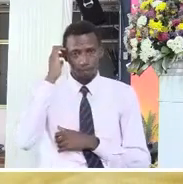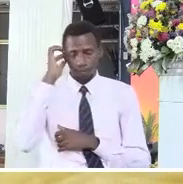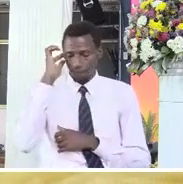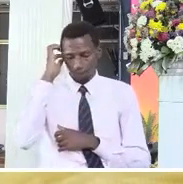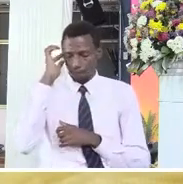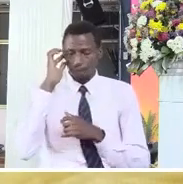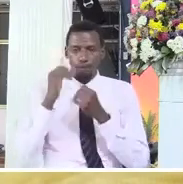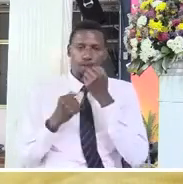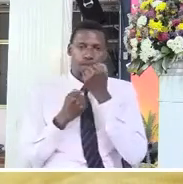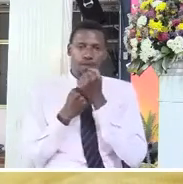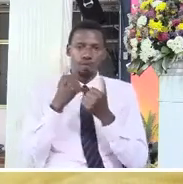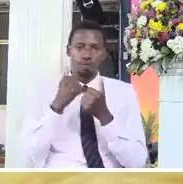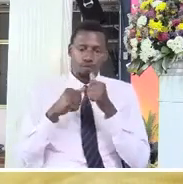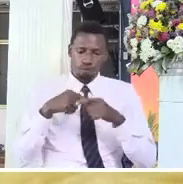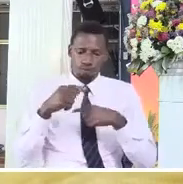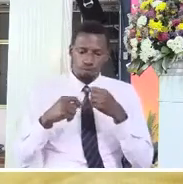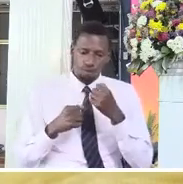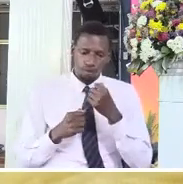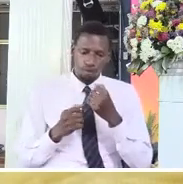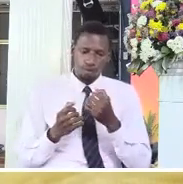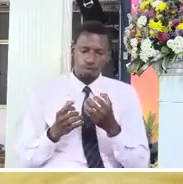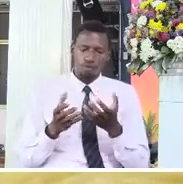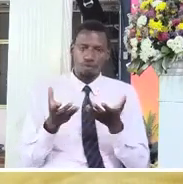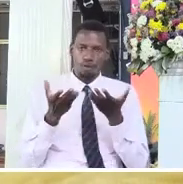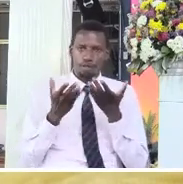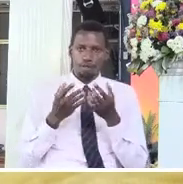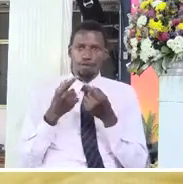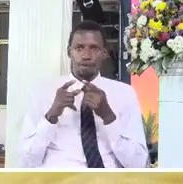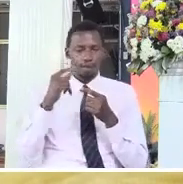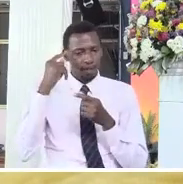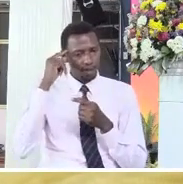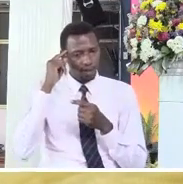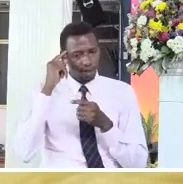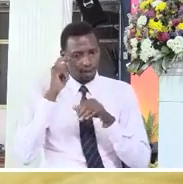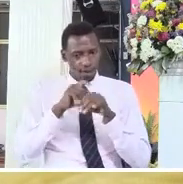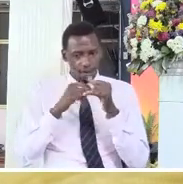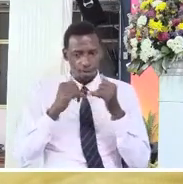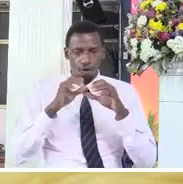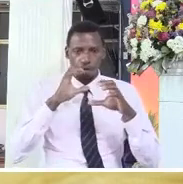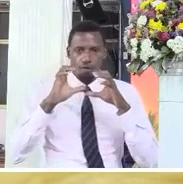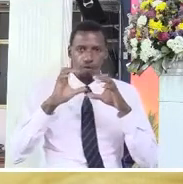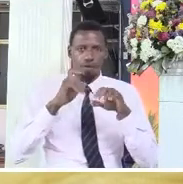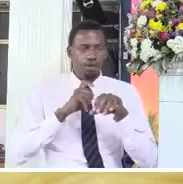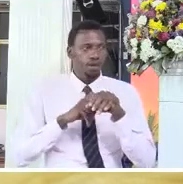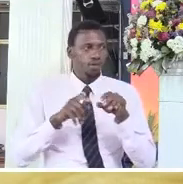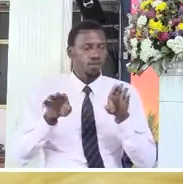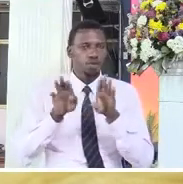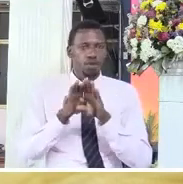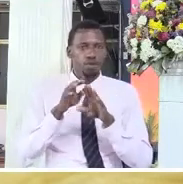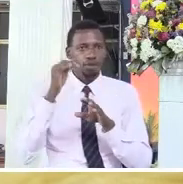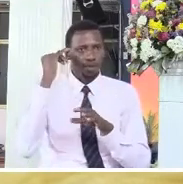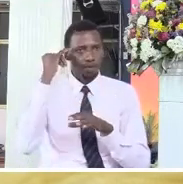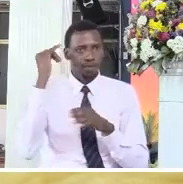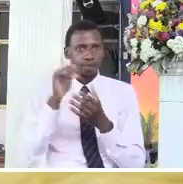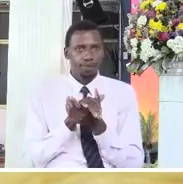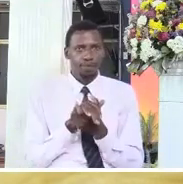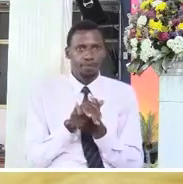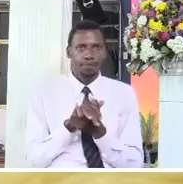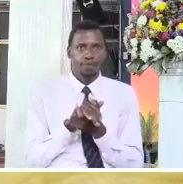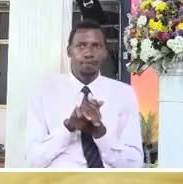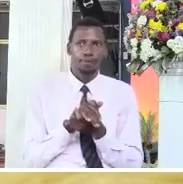have always been receiving. But now I think the conversation that, and as I now give my closing remark, is